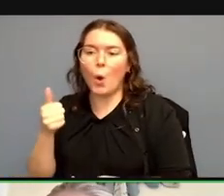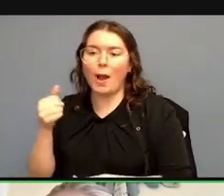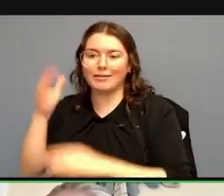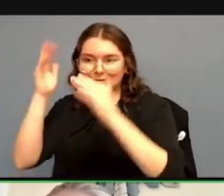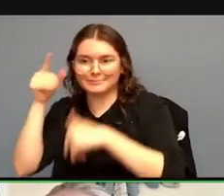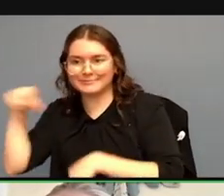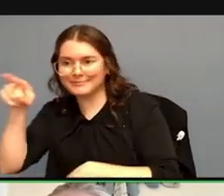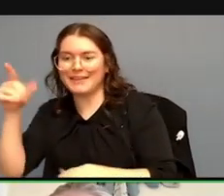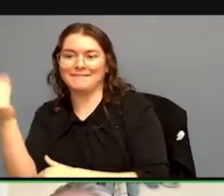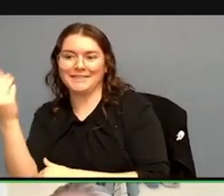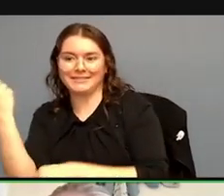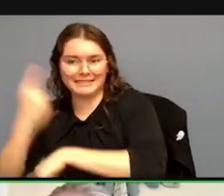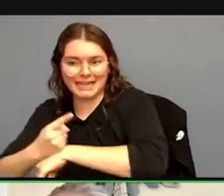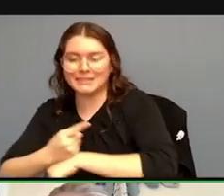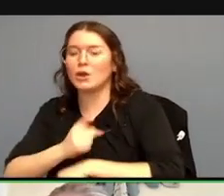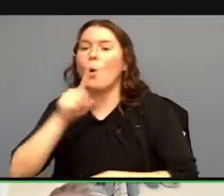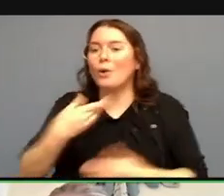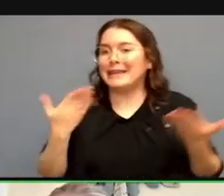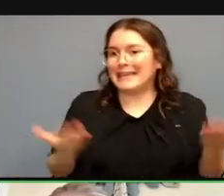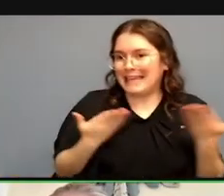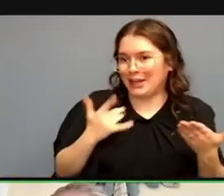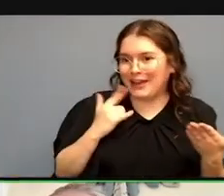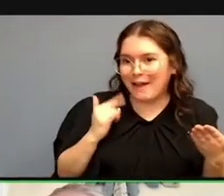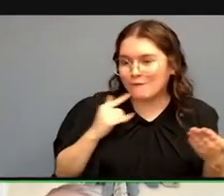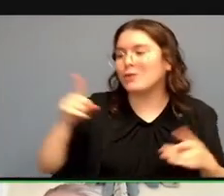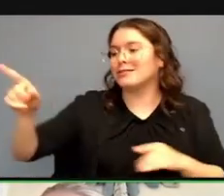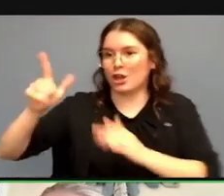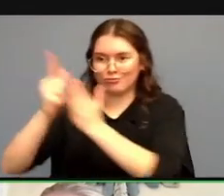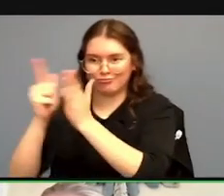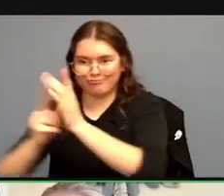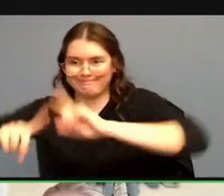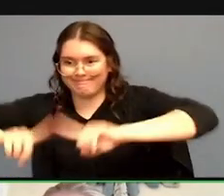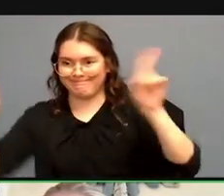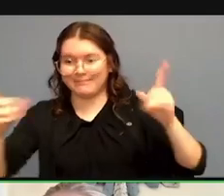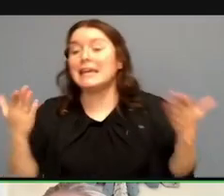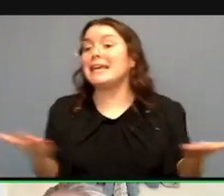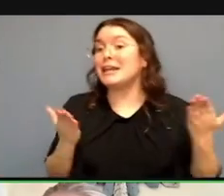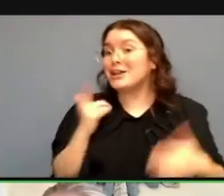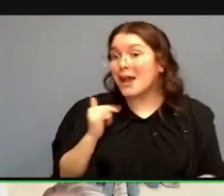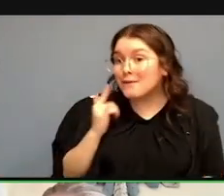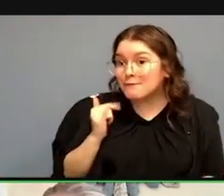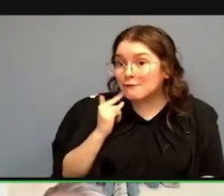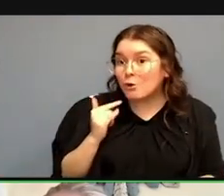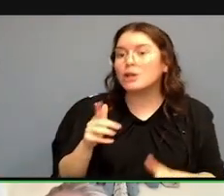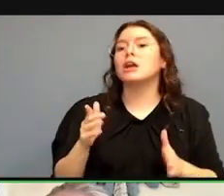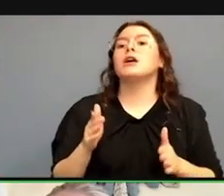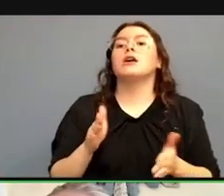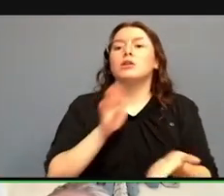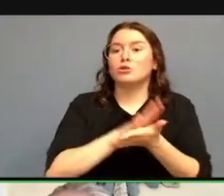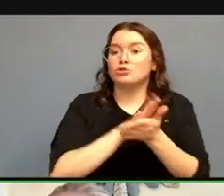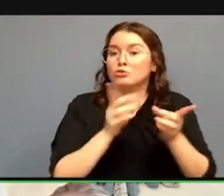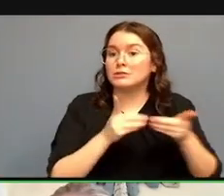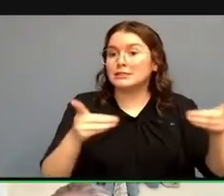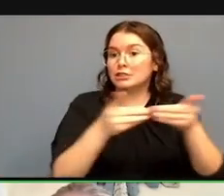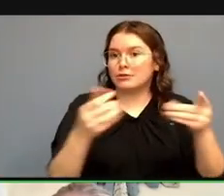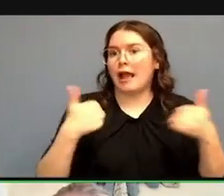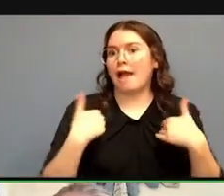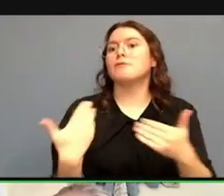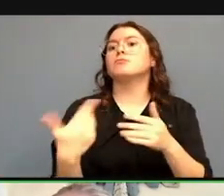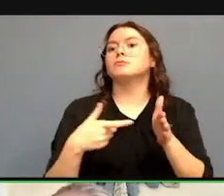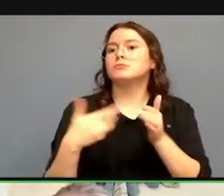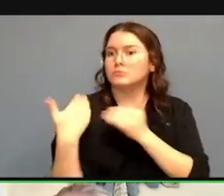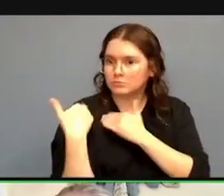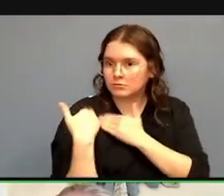in 15 days because that's a different law in that state. But here in California, the school district has an obligation